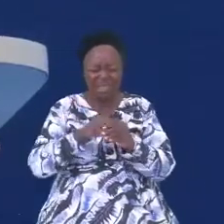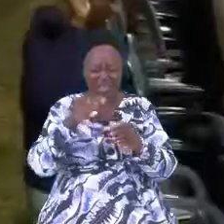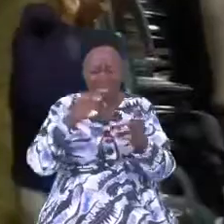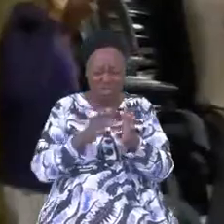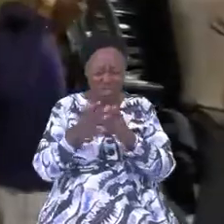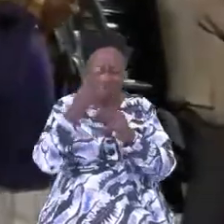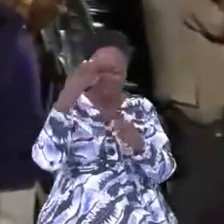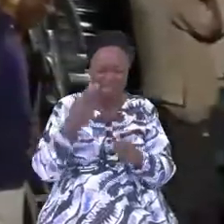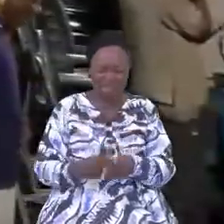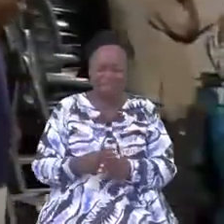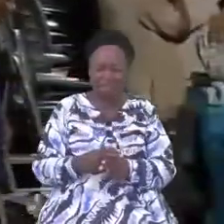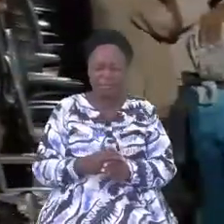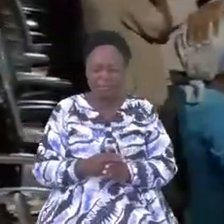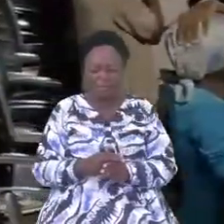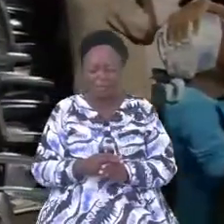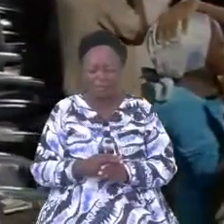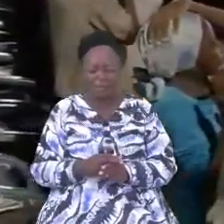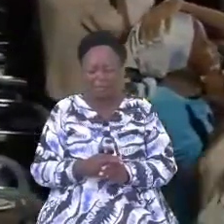Jesus' name.